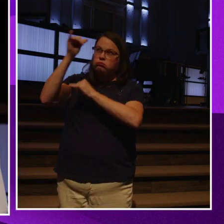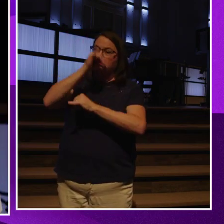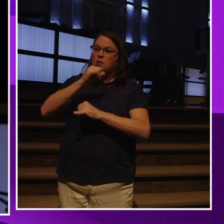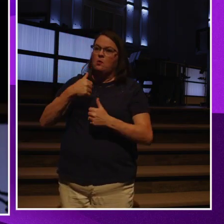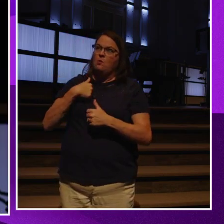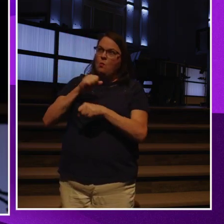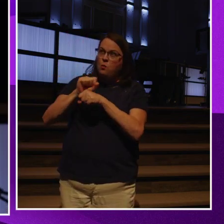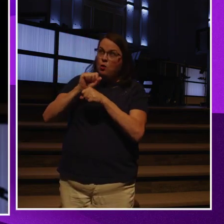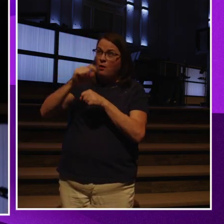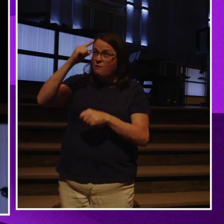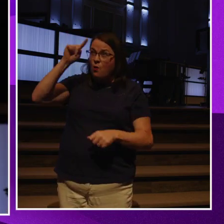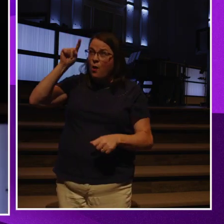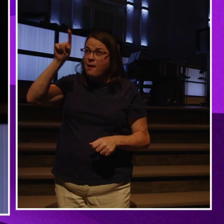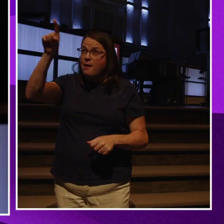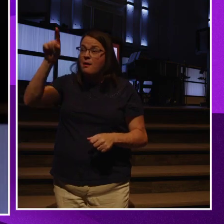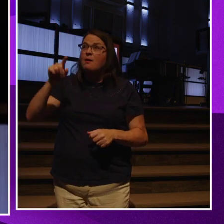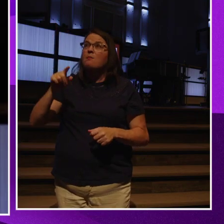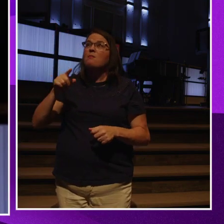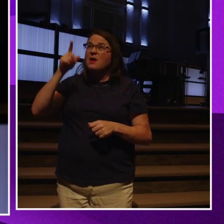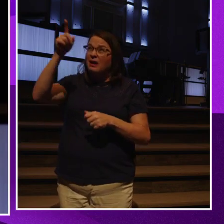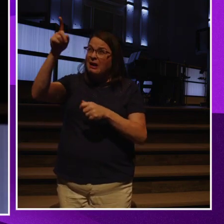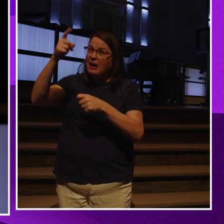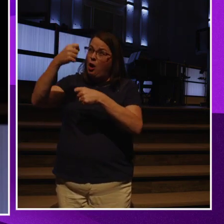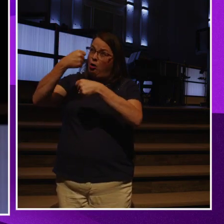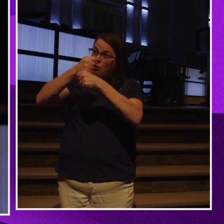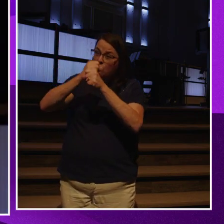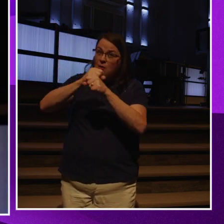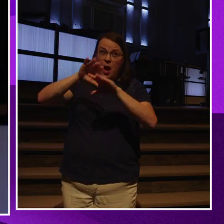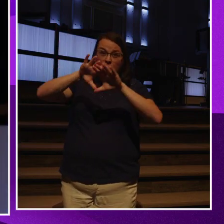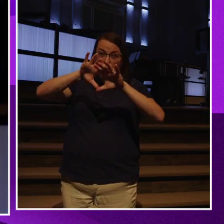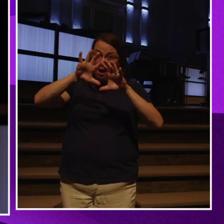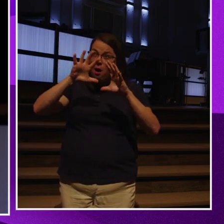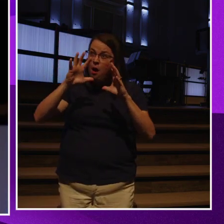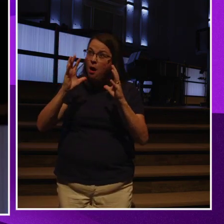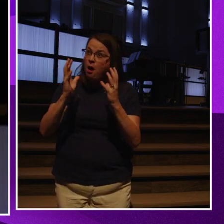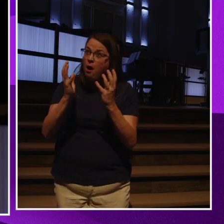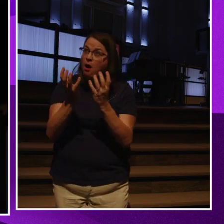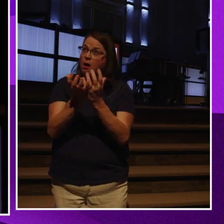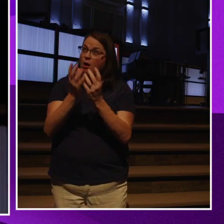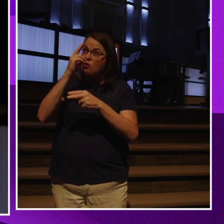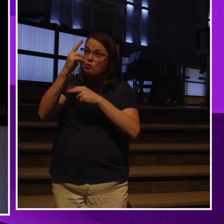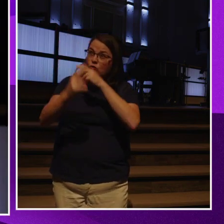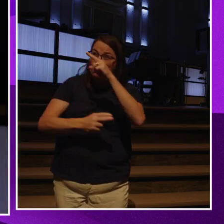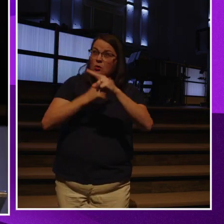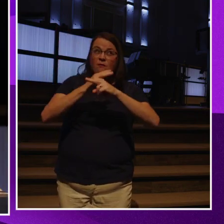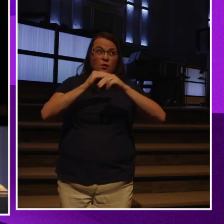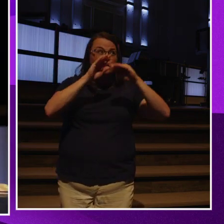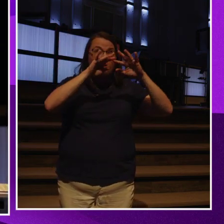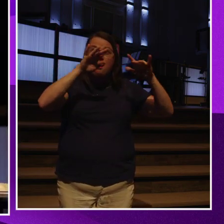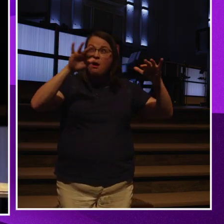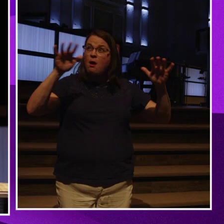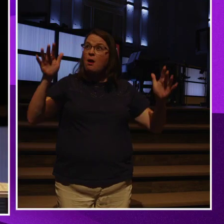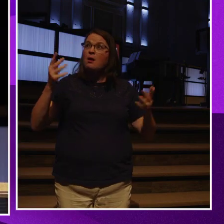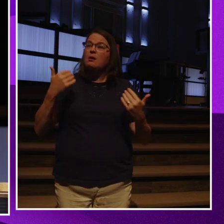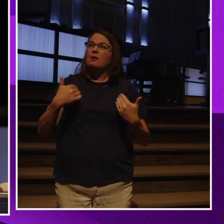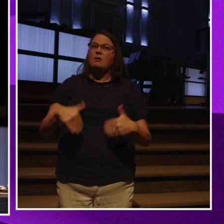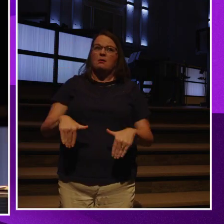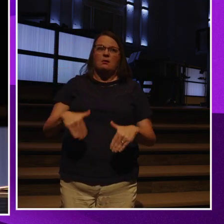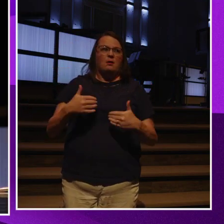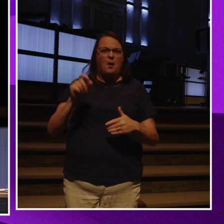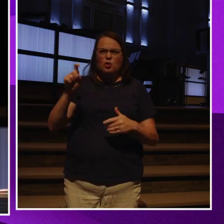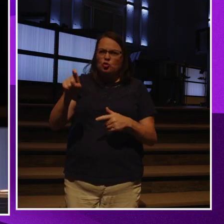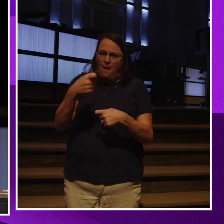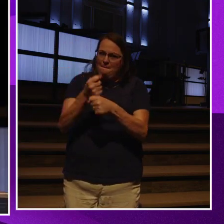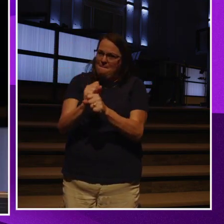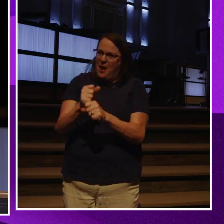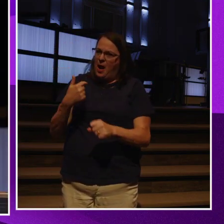We work for the God who created and controls the entire universe. It should cause